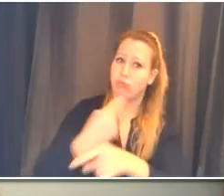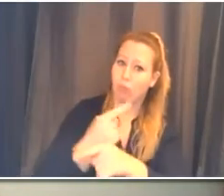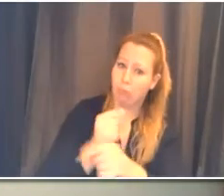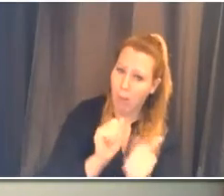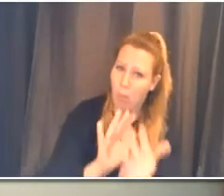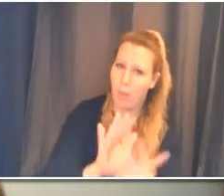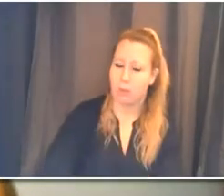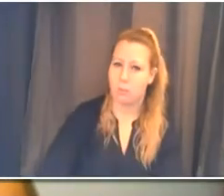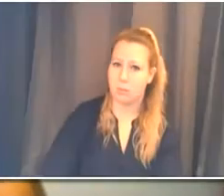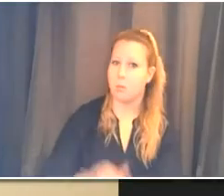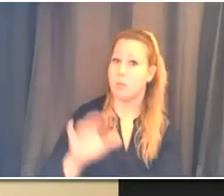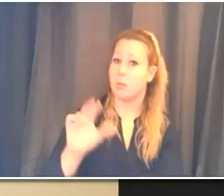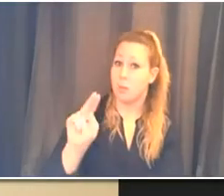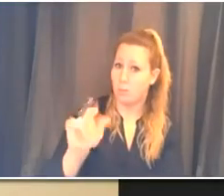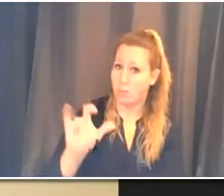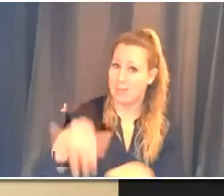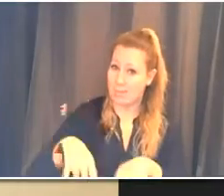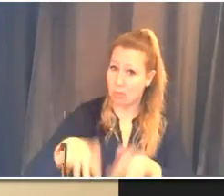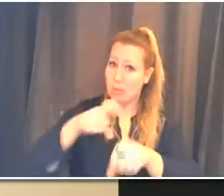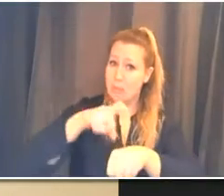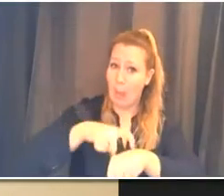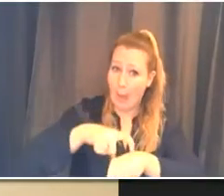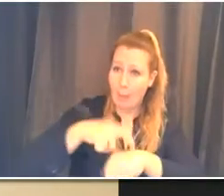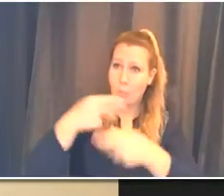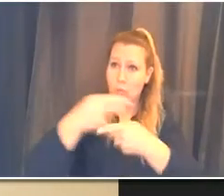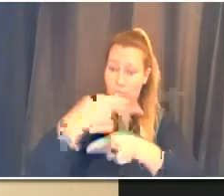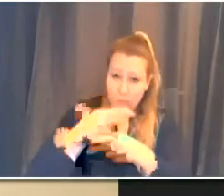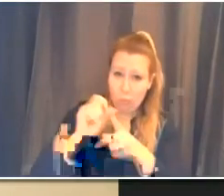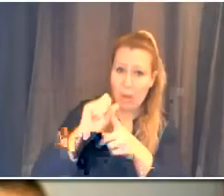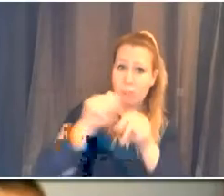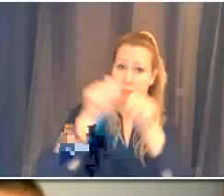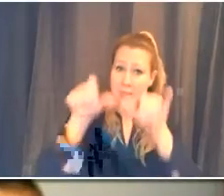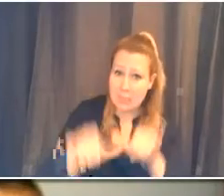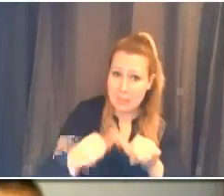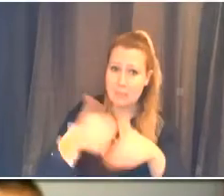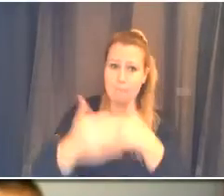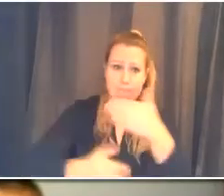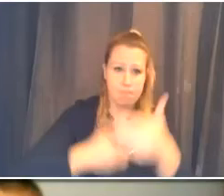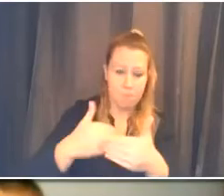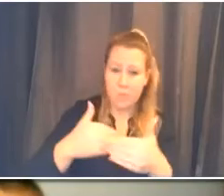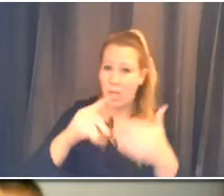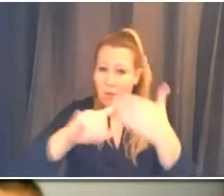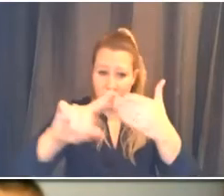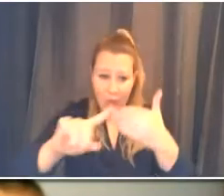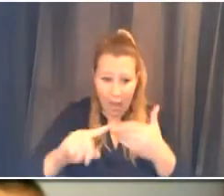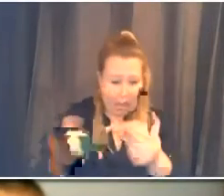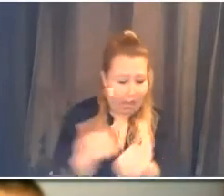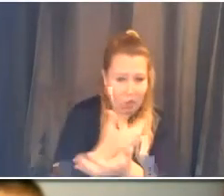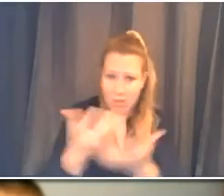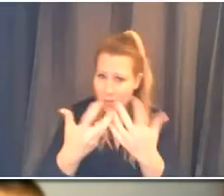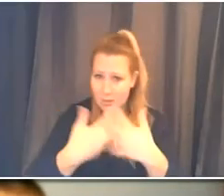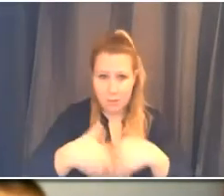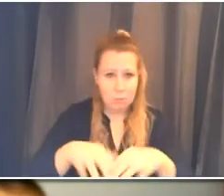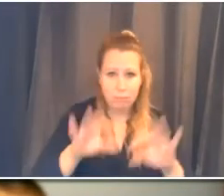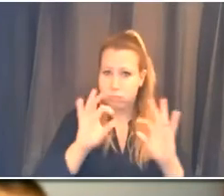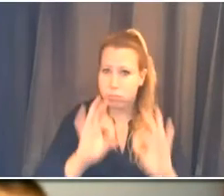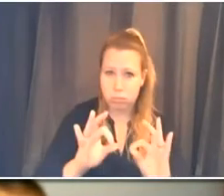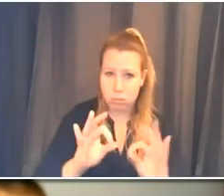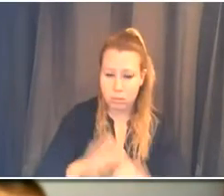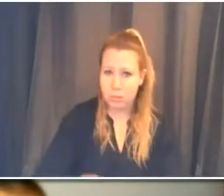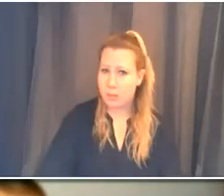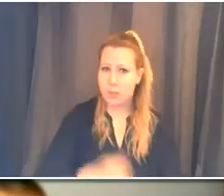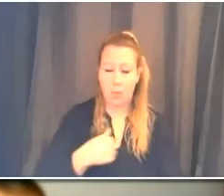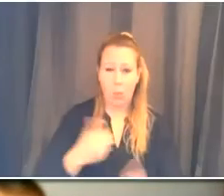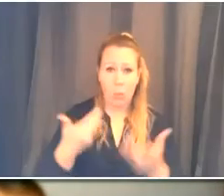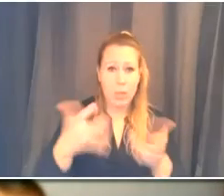June and every victim that a domestic incident report had prepared on